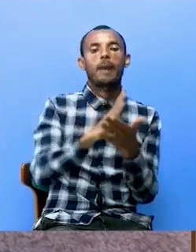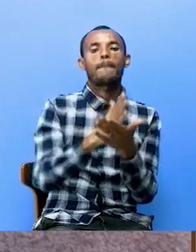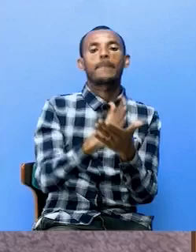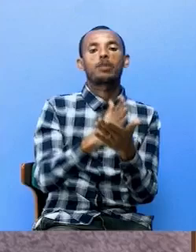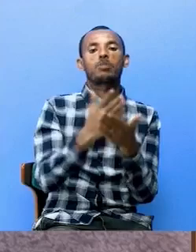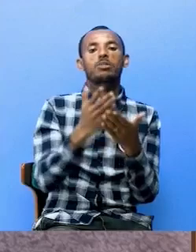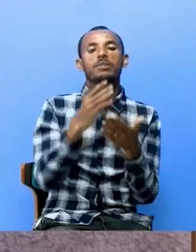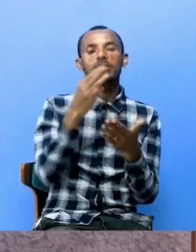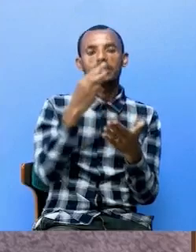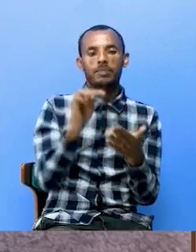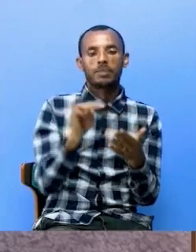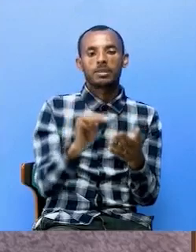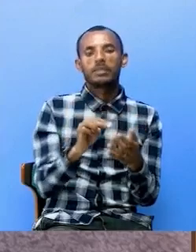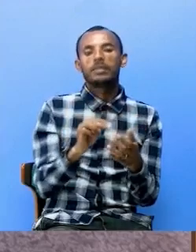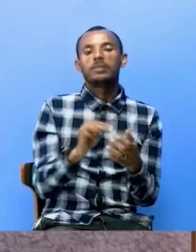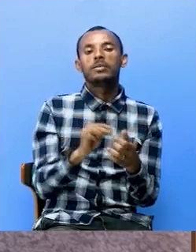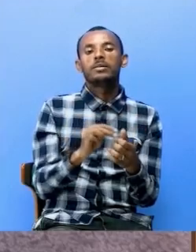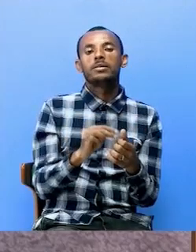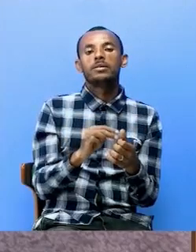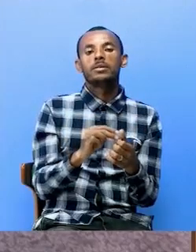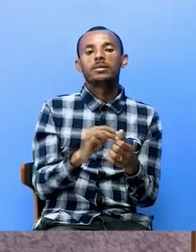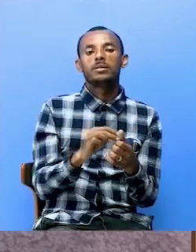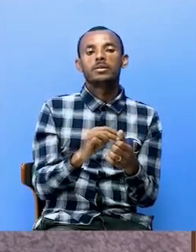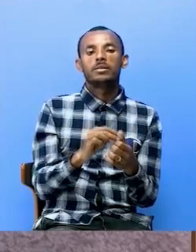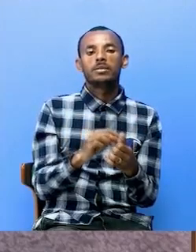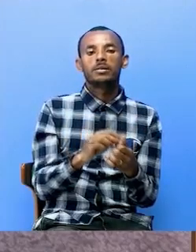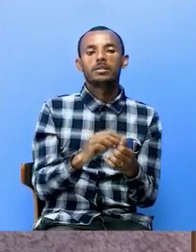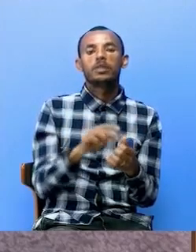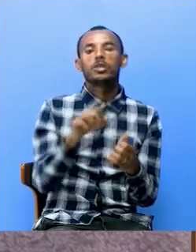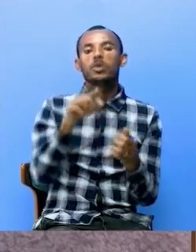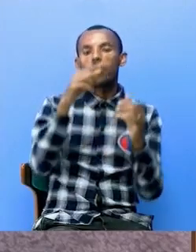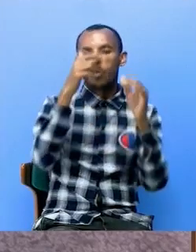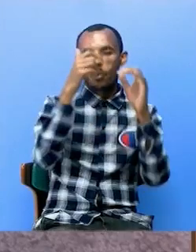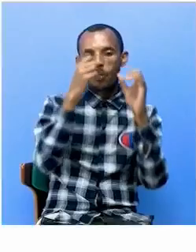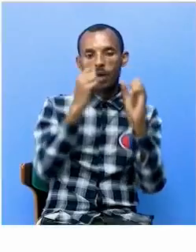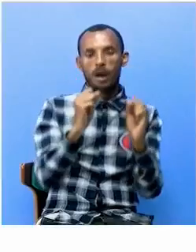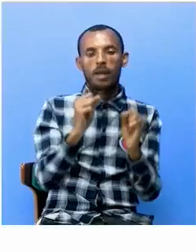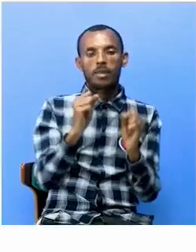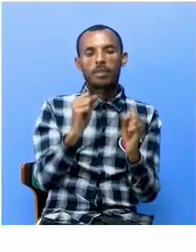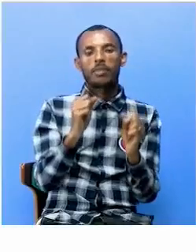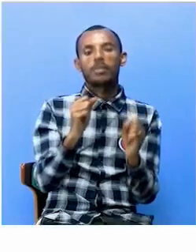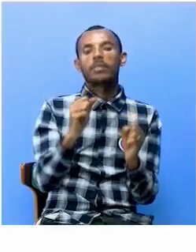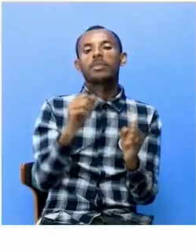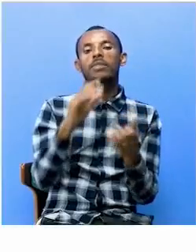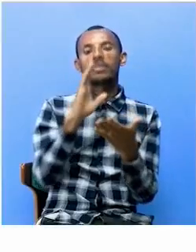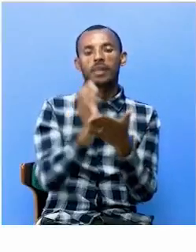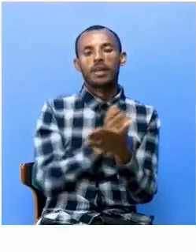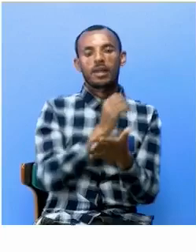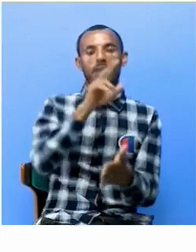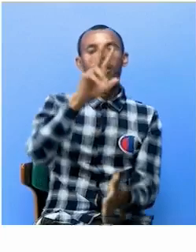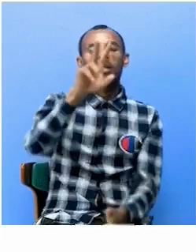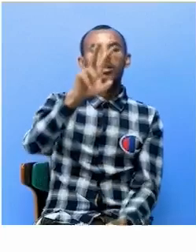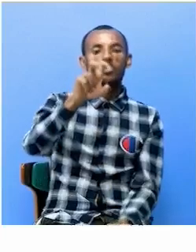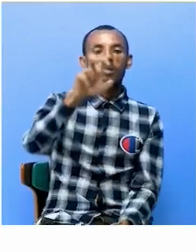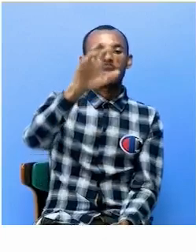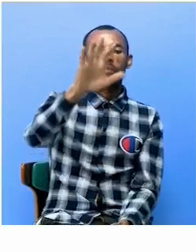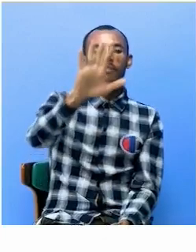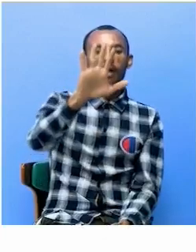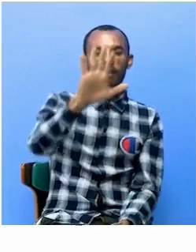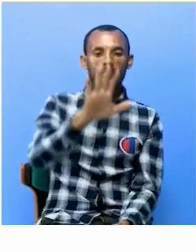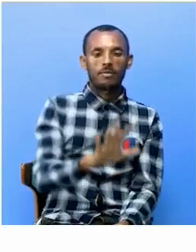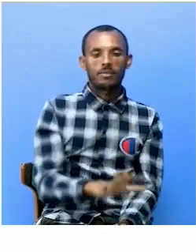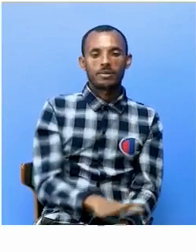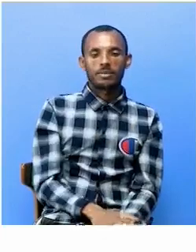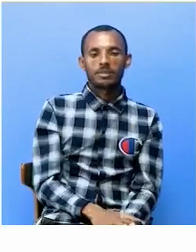them, okay? So you can take 25, okay, one